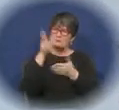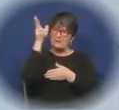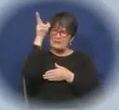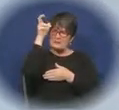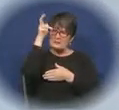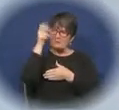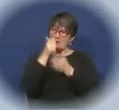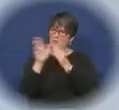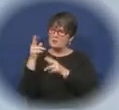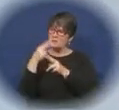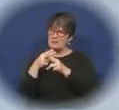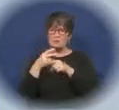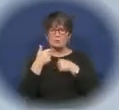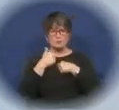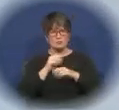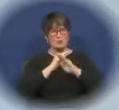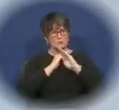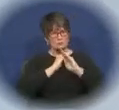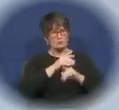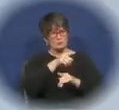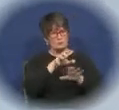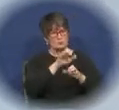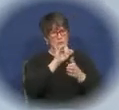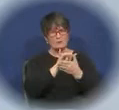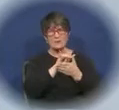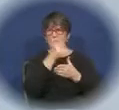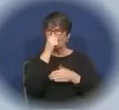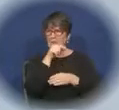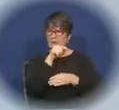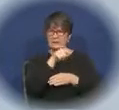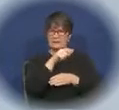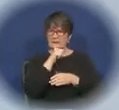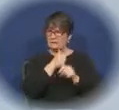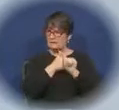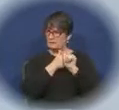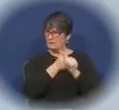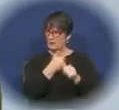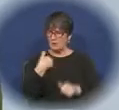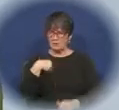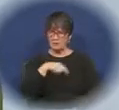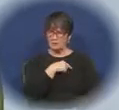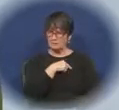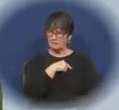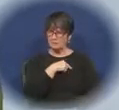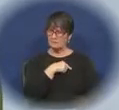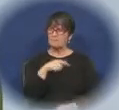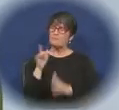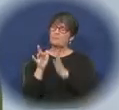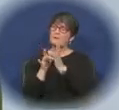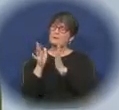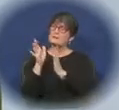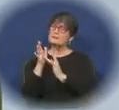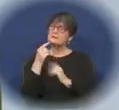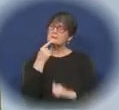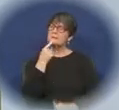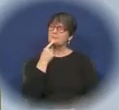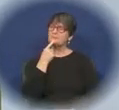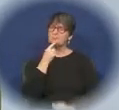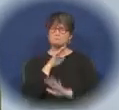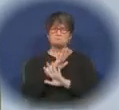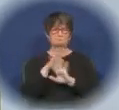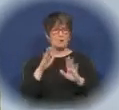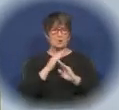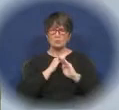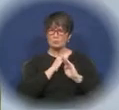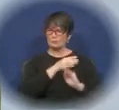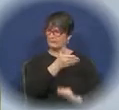and we try to prevent him because he does not follow us." Jesus replied, "Do not